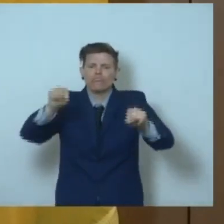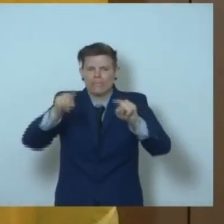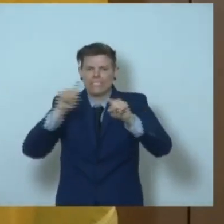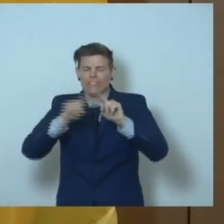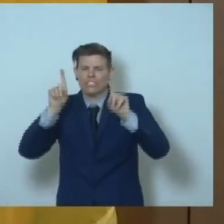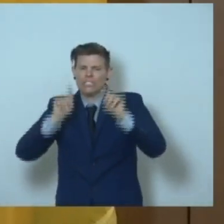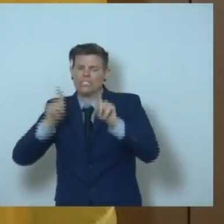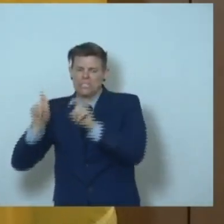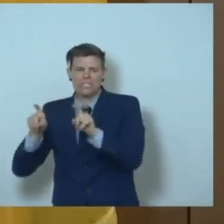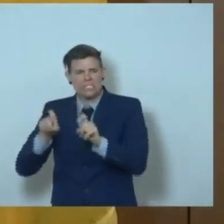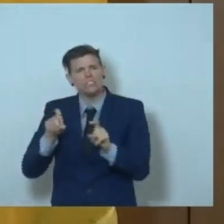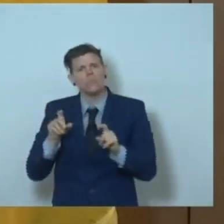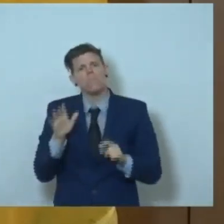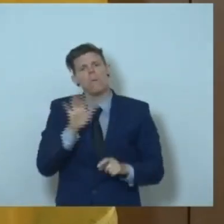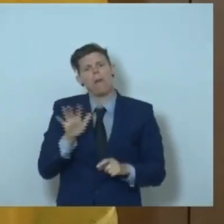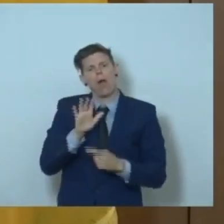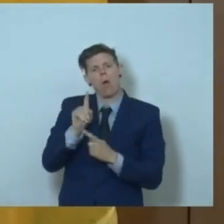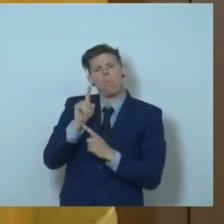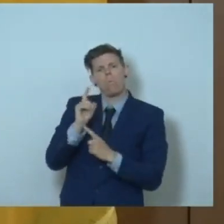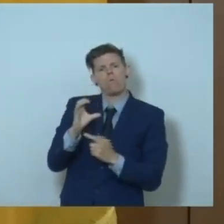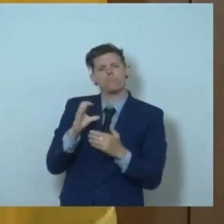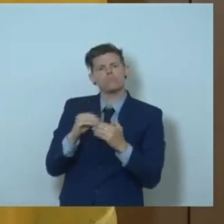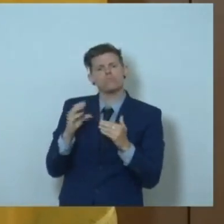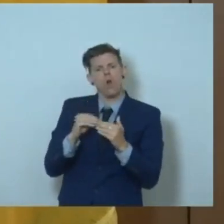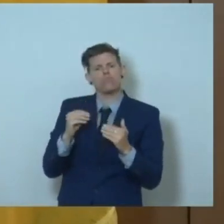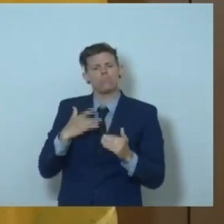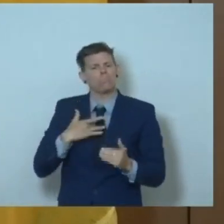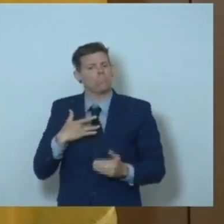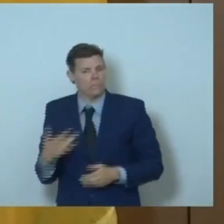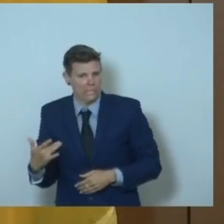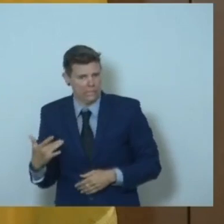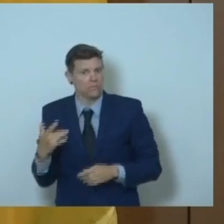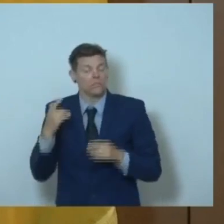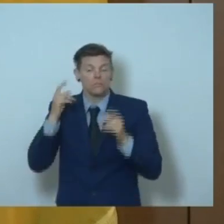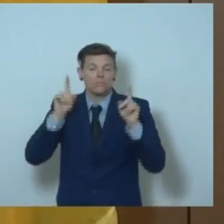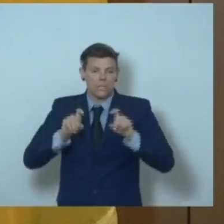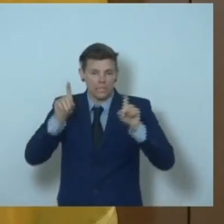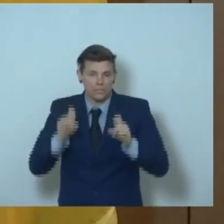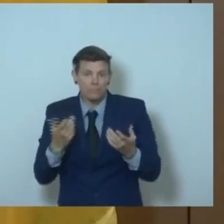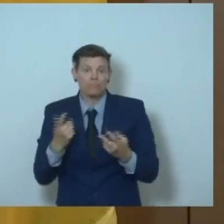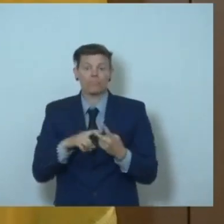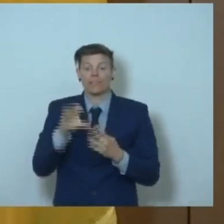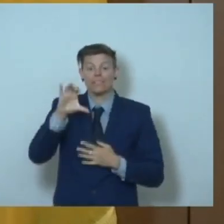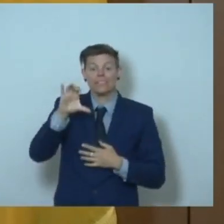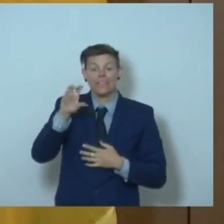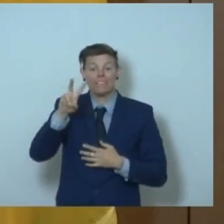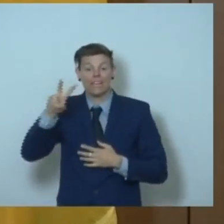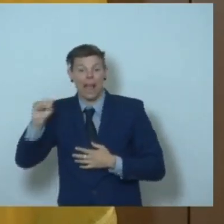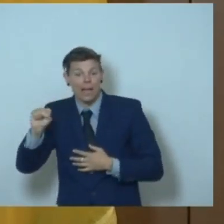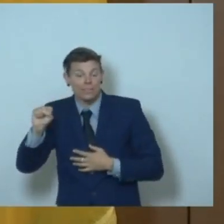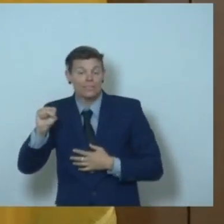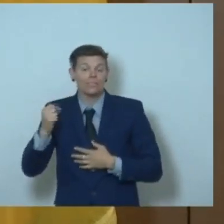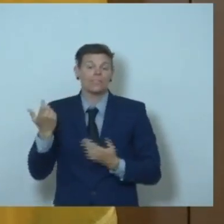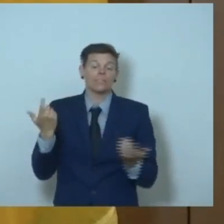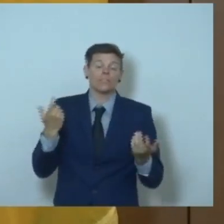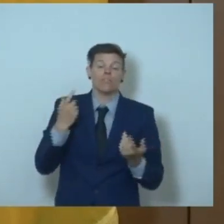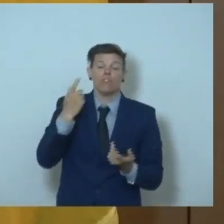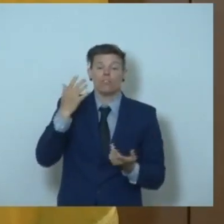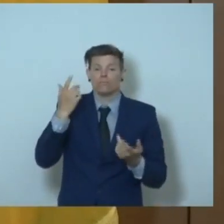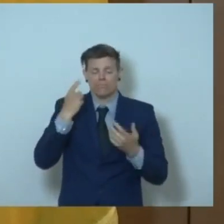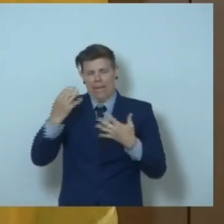is what that would cost you. You can go to CVS and get those tests. You can go, as you mentioned, to a number of places in the